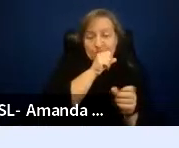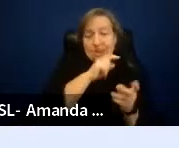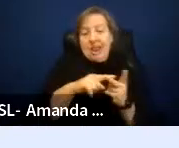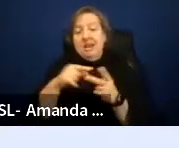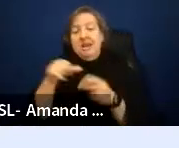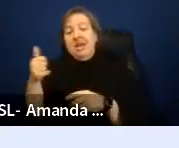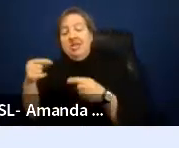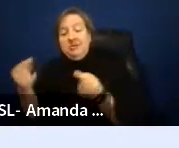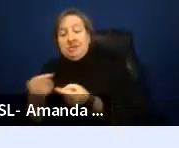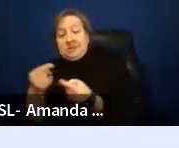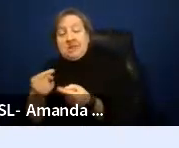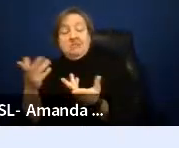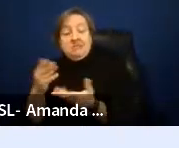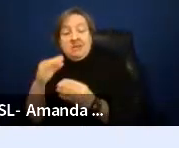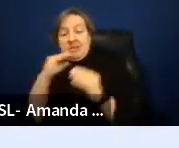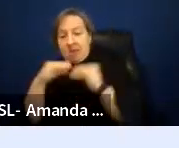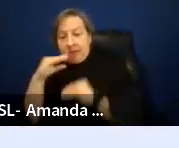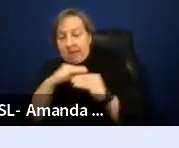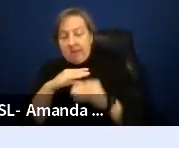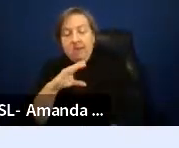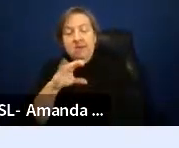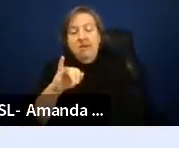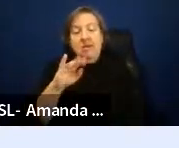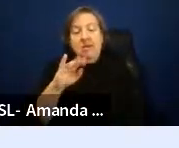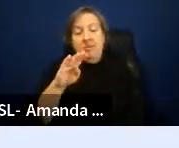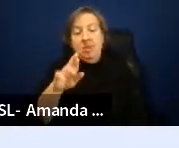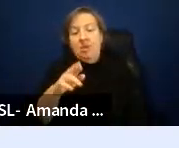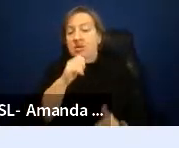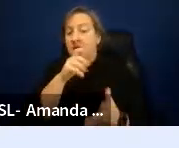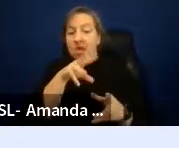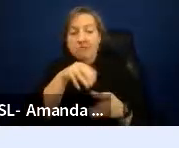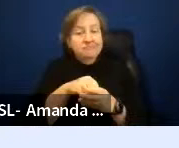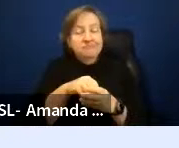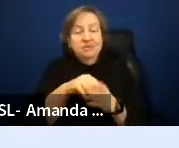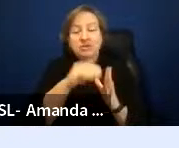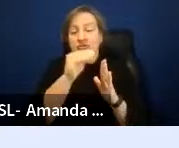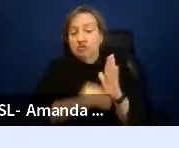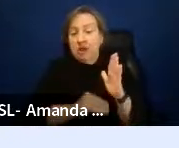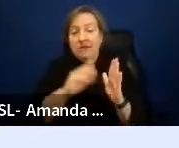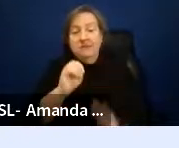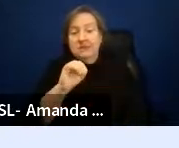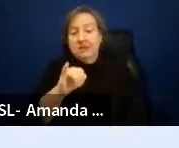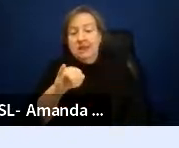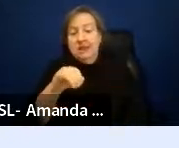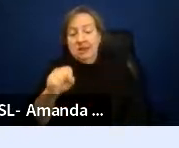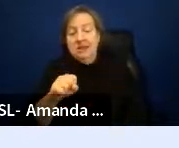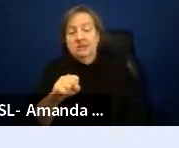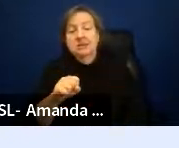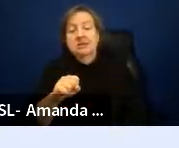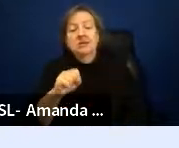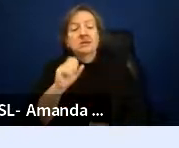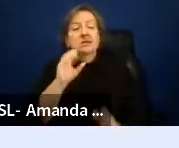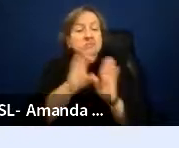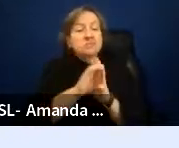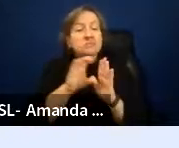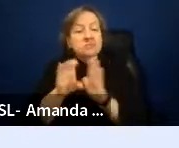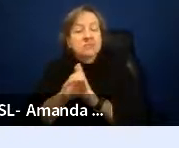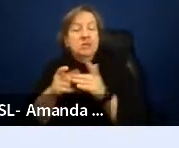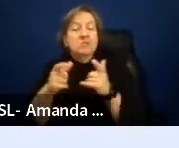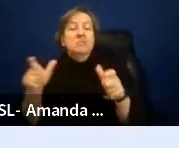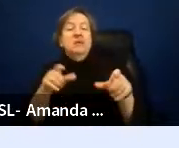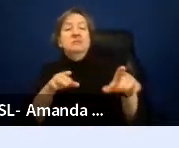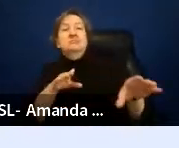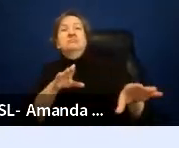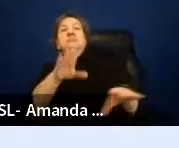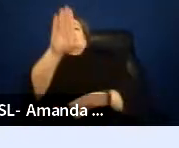The IBR has omitted in its draft EIS realistic graphics of massive bridge approaches planned for